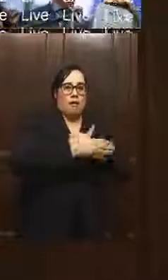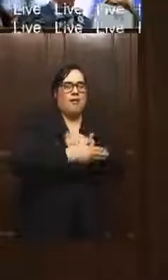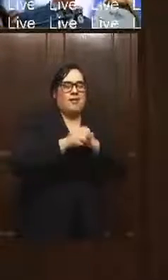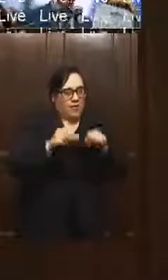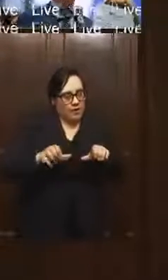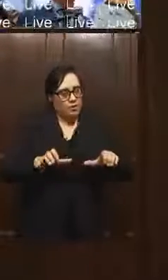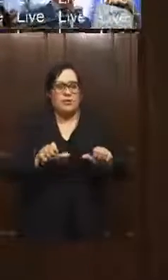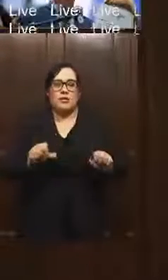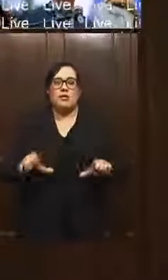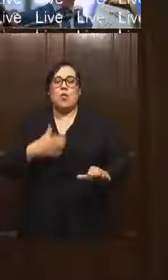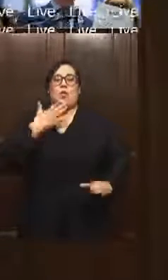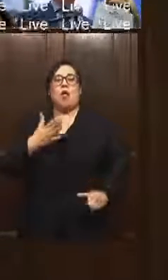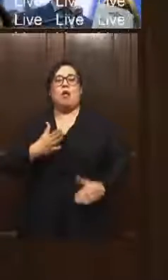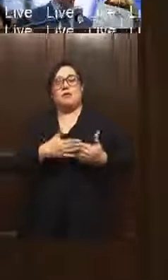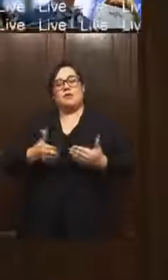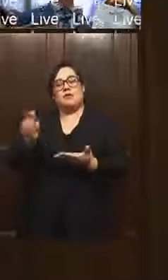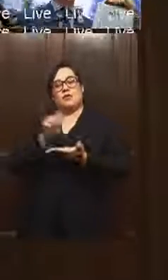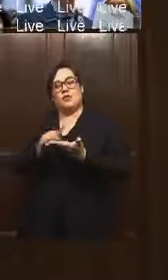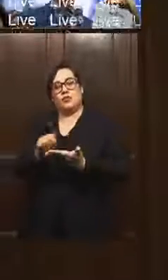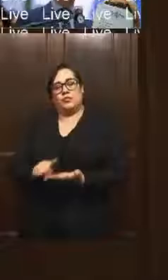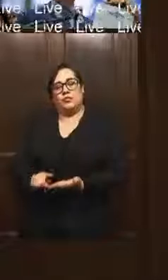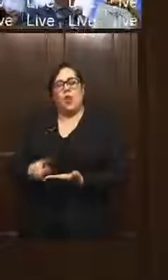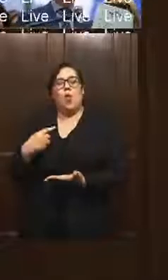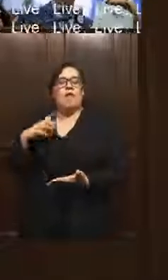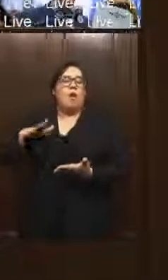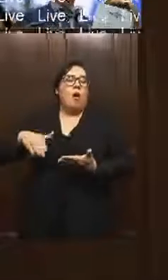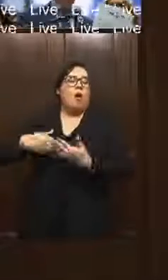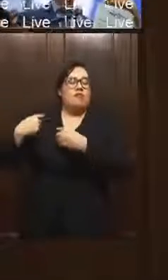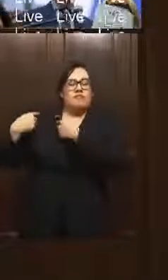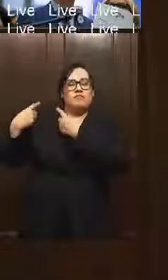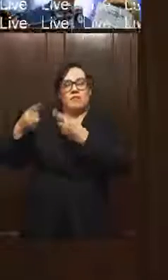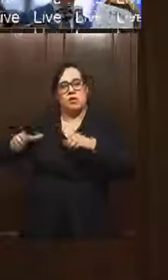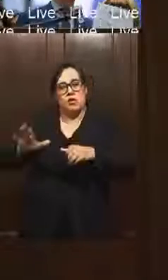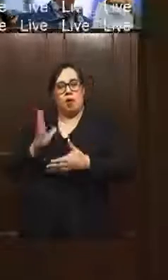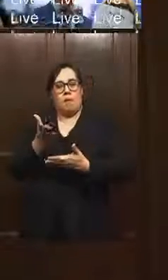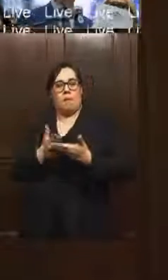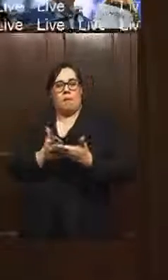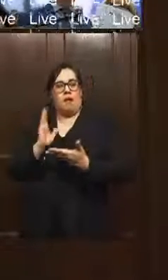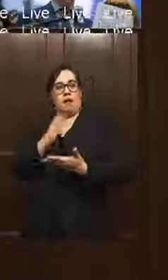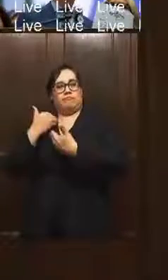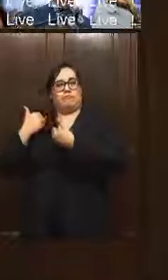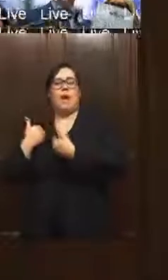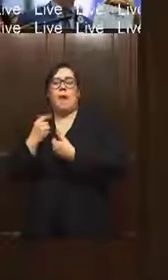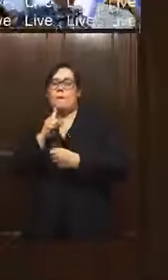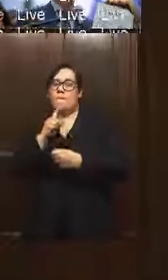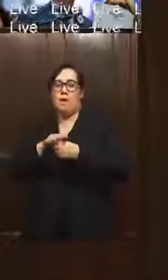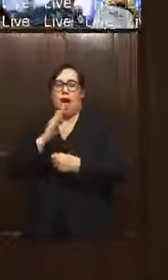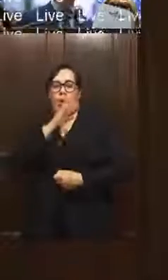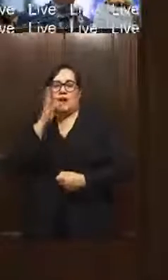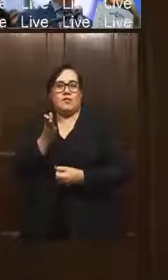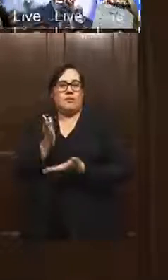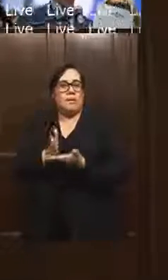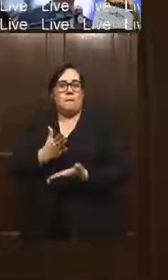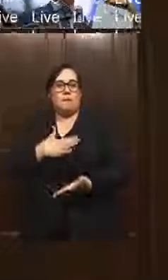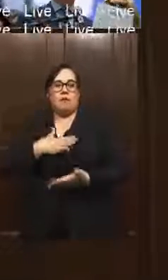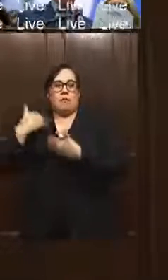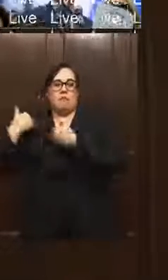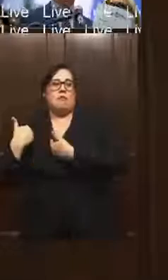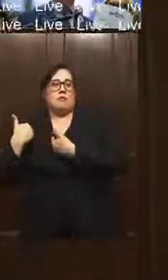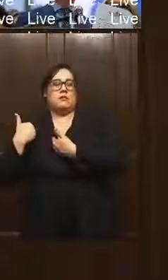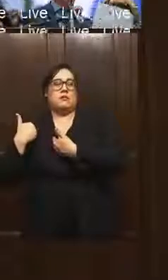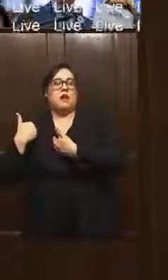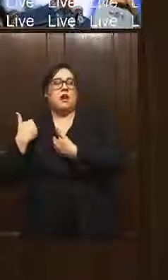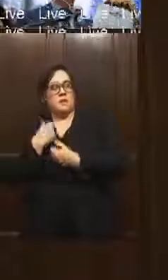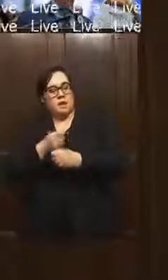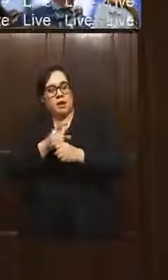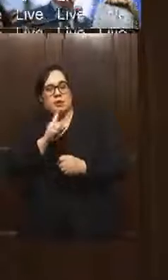do it well in the coming days. We've all been doing our part, and I promise you I will never stop doing mine on your behalf, to